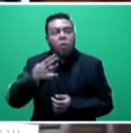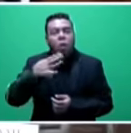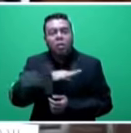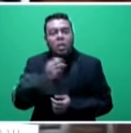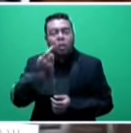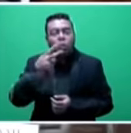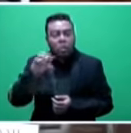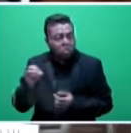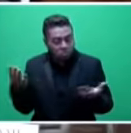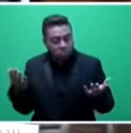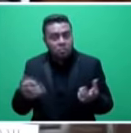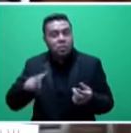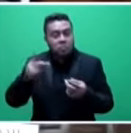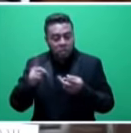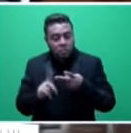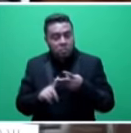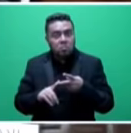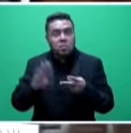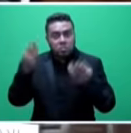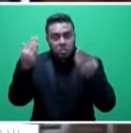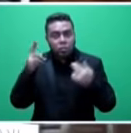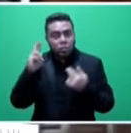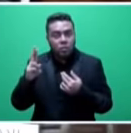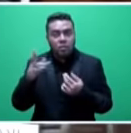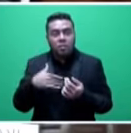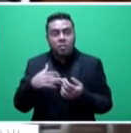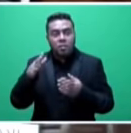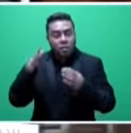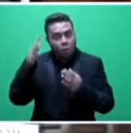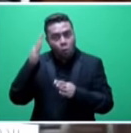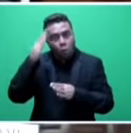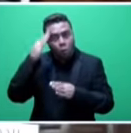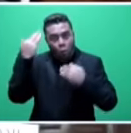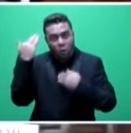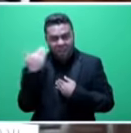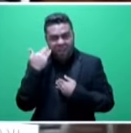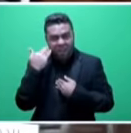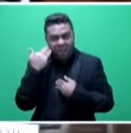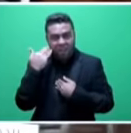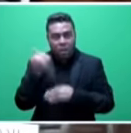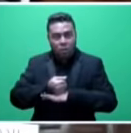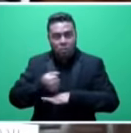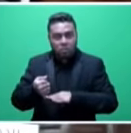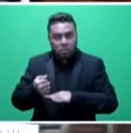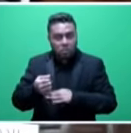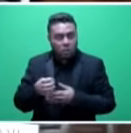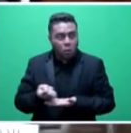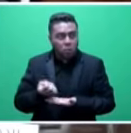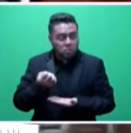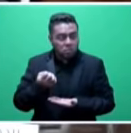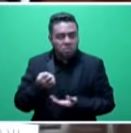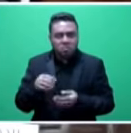$6,220. Secondly, Mr. Speaker, sir, Singaporean economy is 67 times as big as the